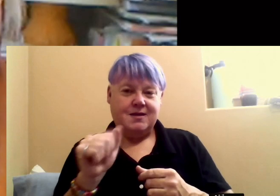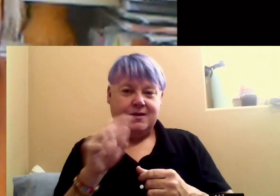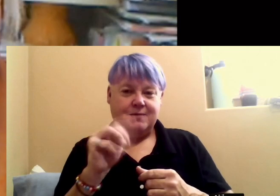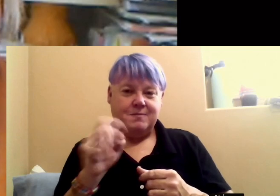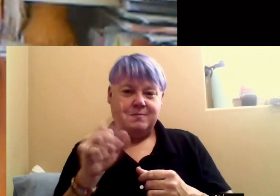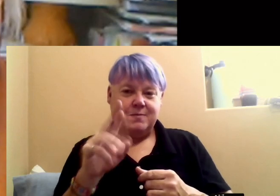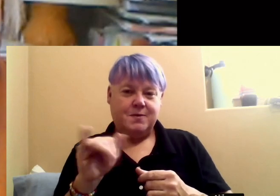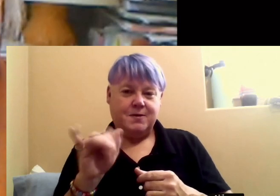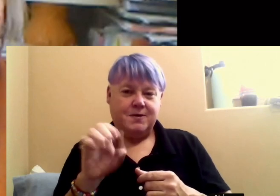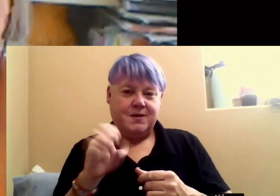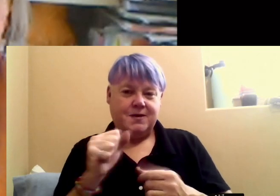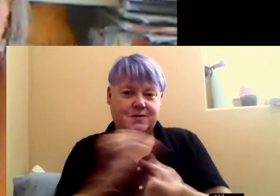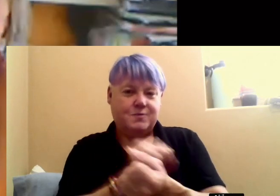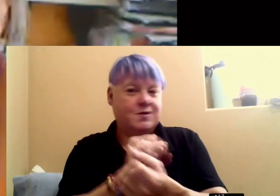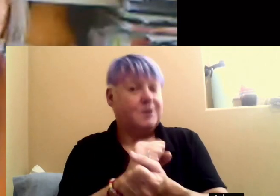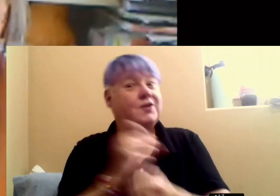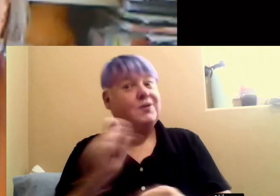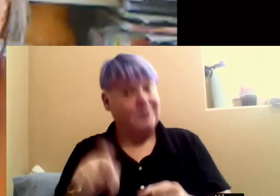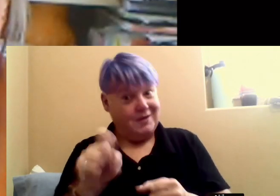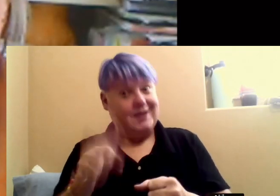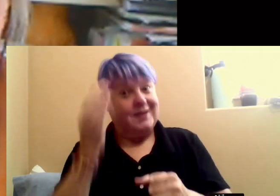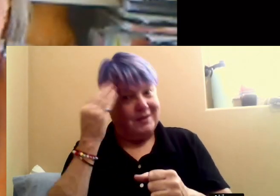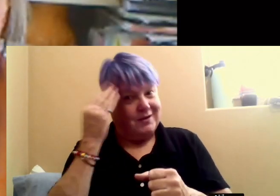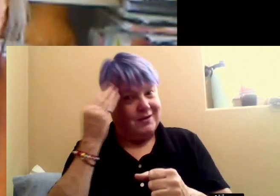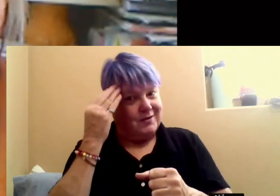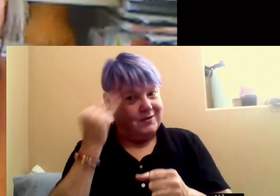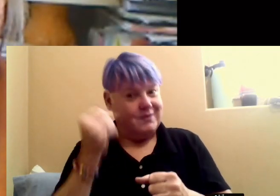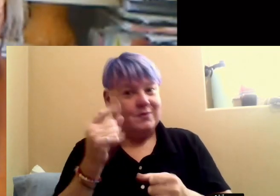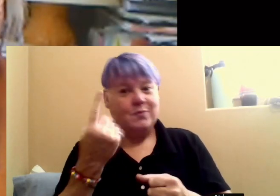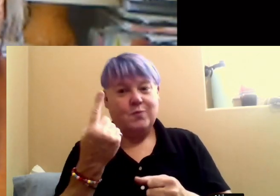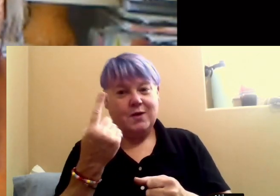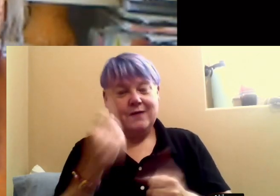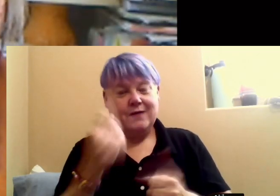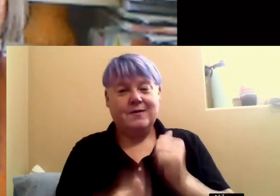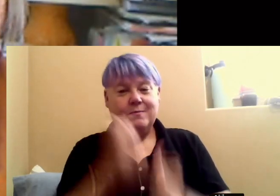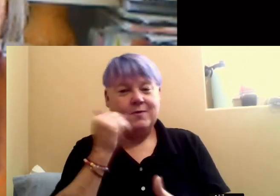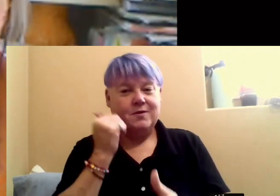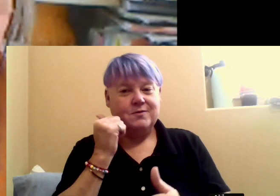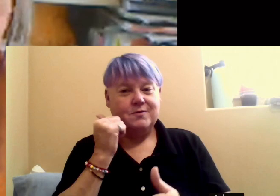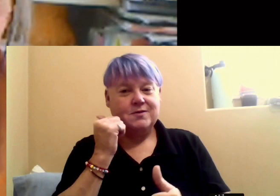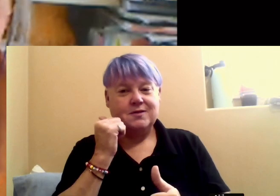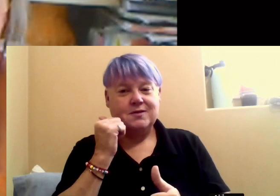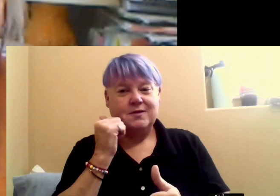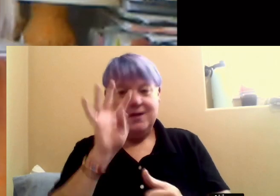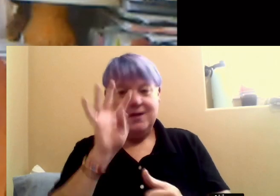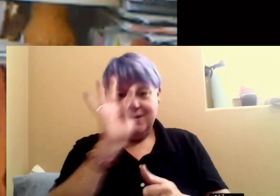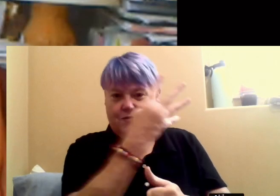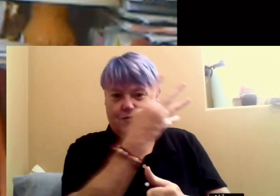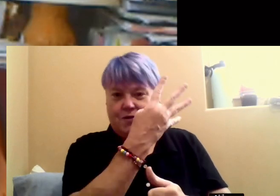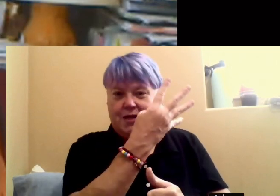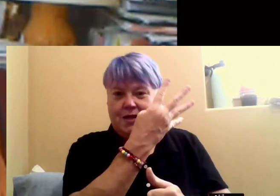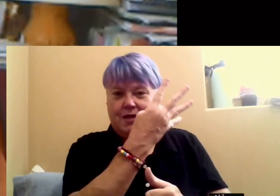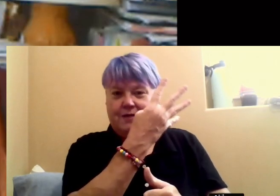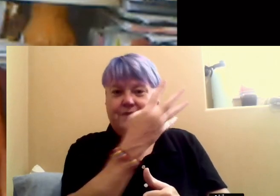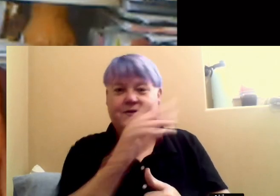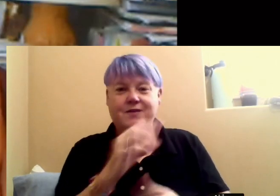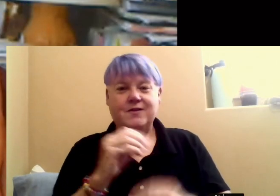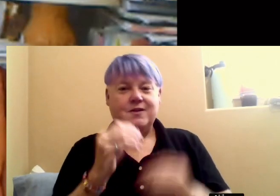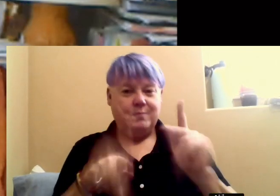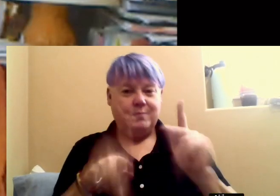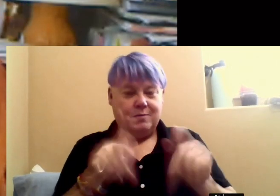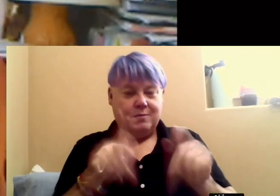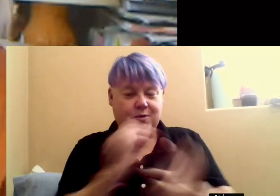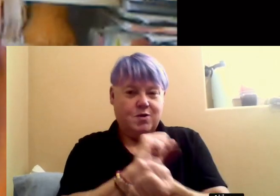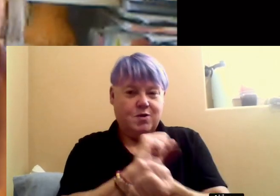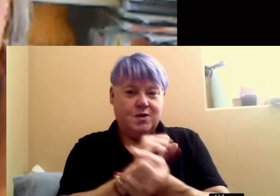you've gotta get to know it. I think, Anna Marie, you are one of the most creative and original people working in